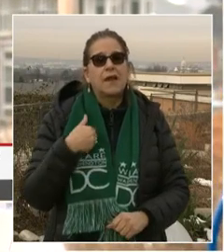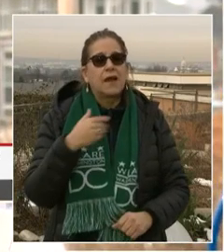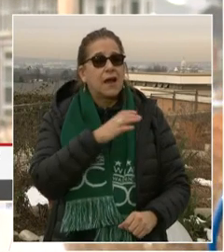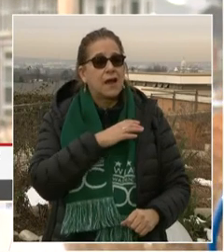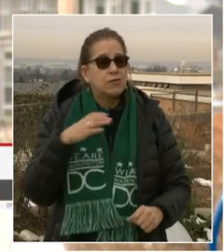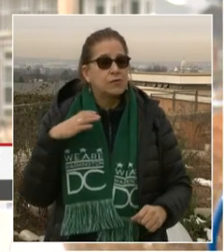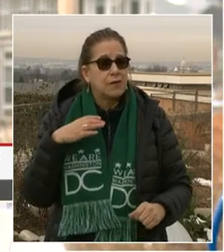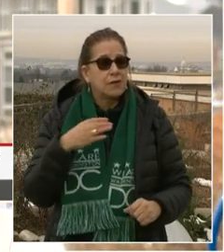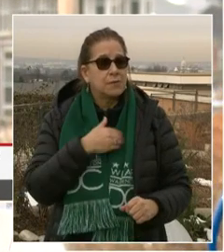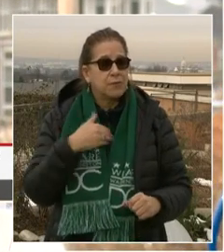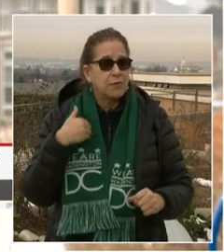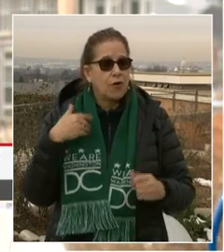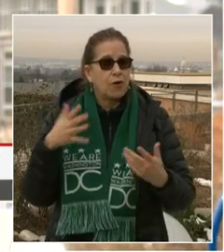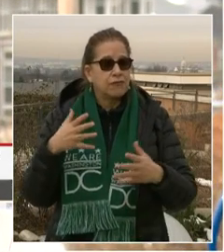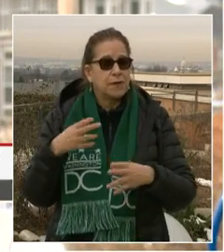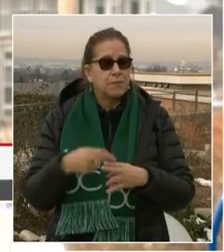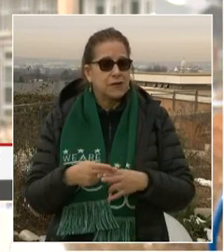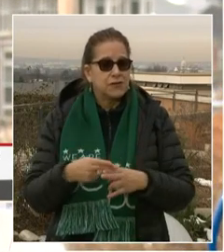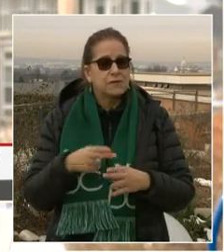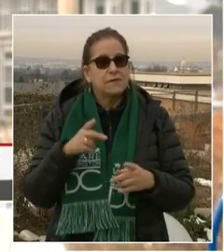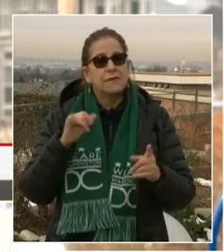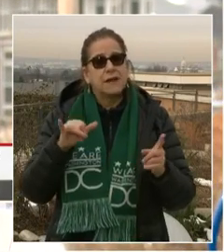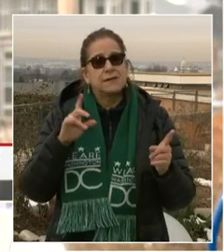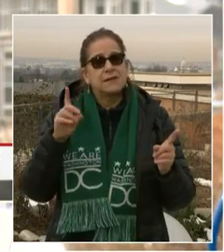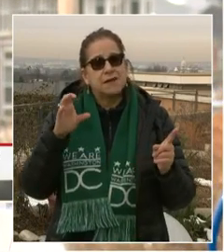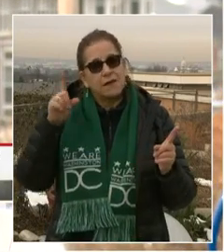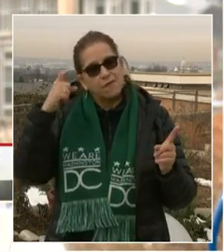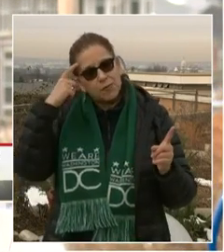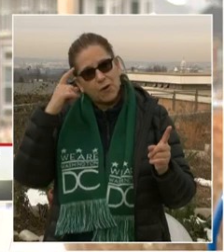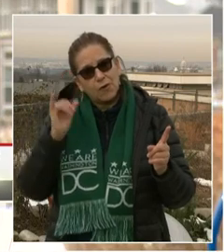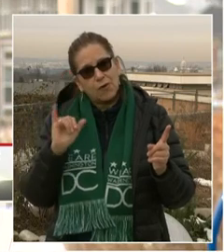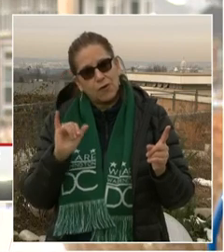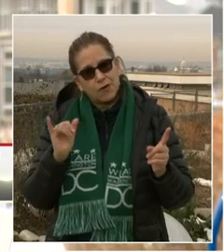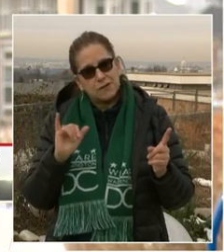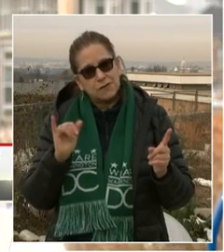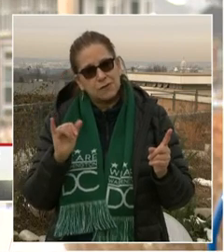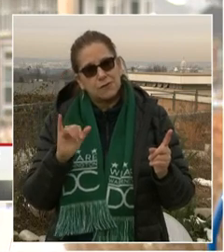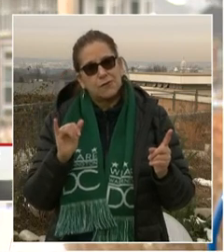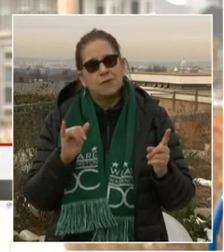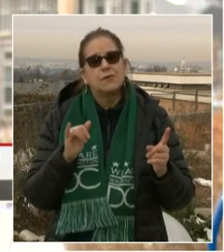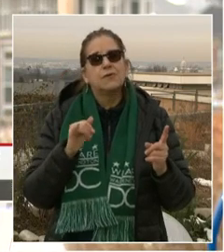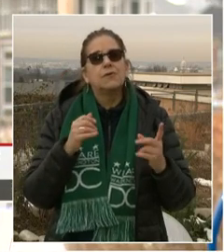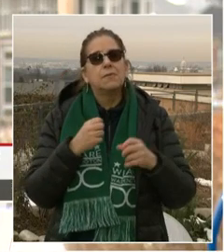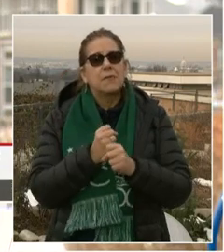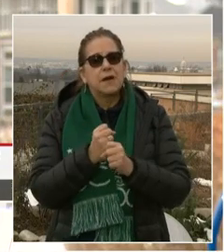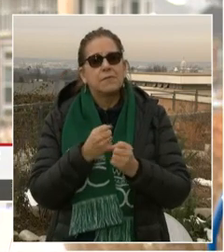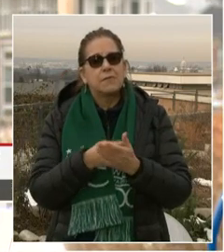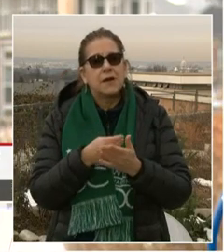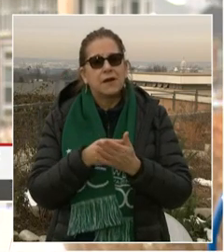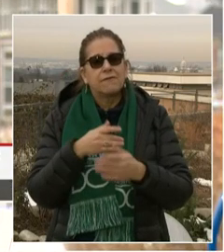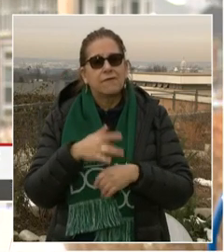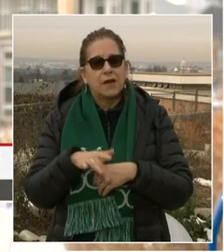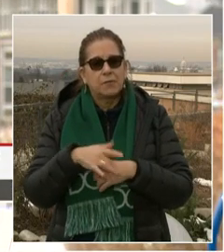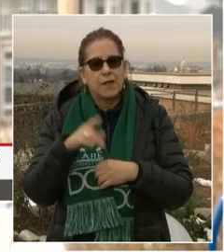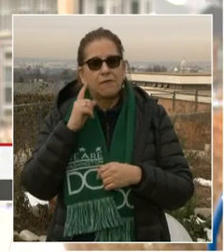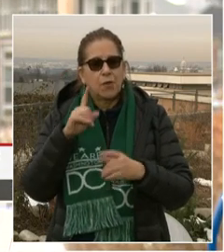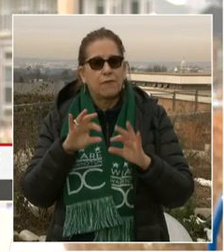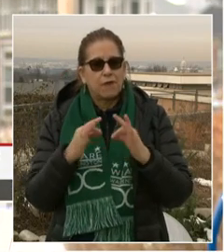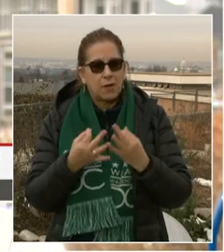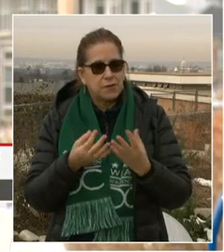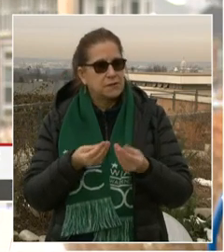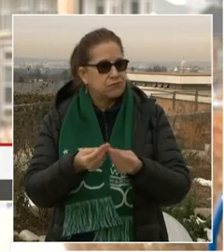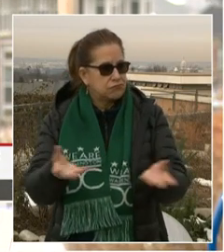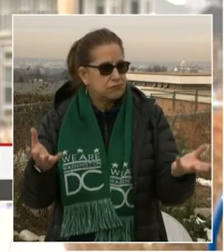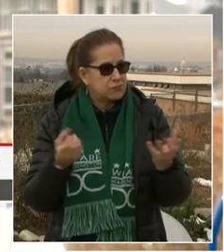D.C. government, but our nonprofits are also tapping into some philanthropic dollars to support and pilot. And